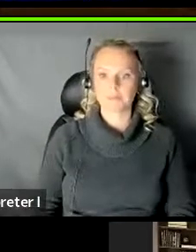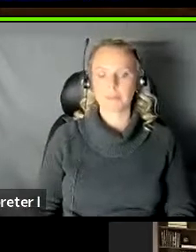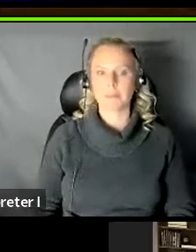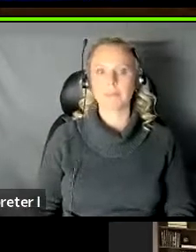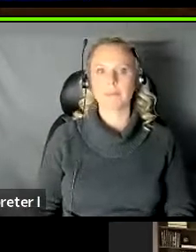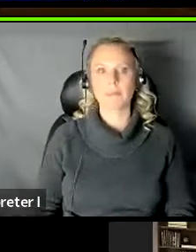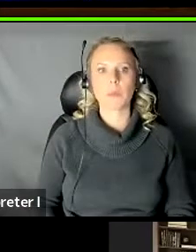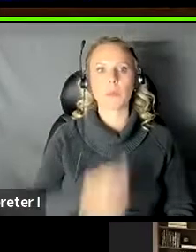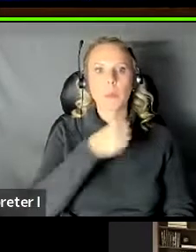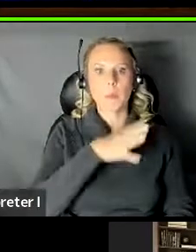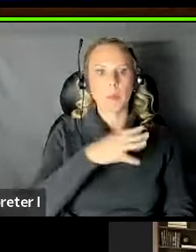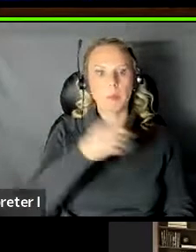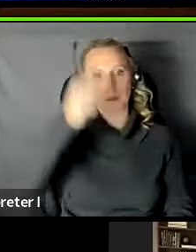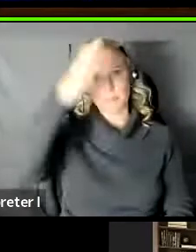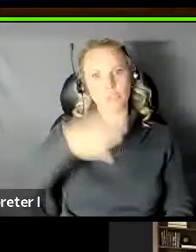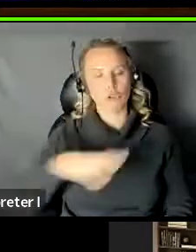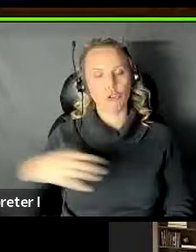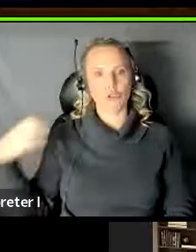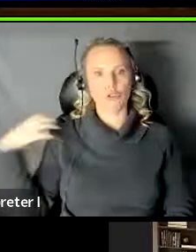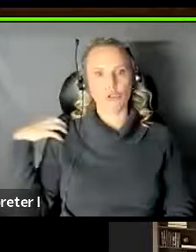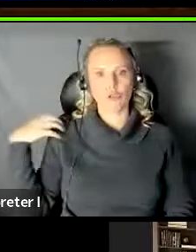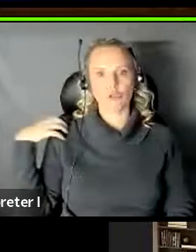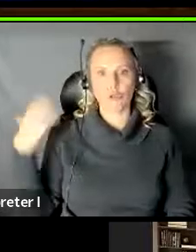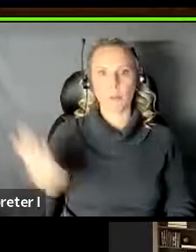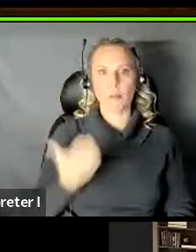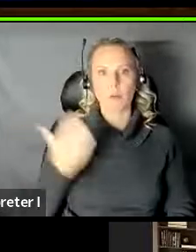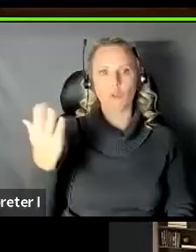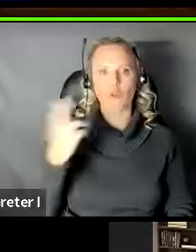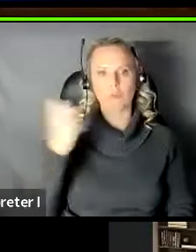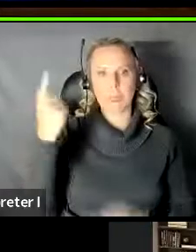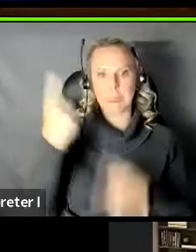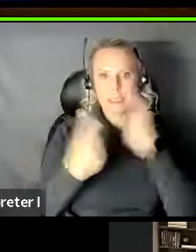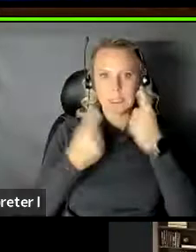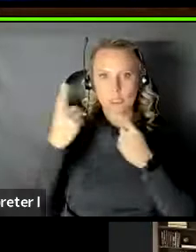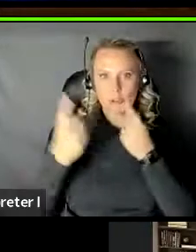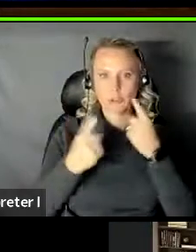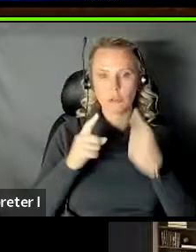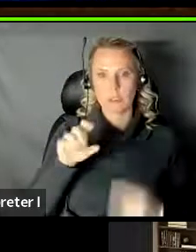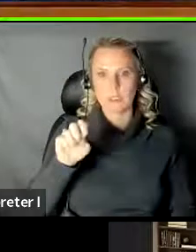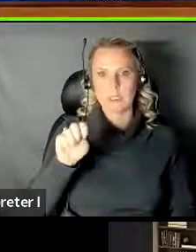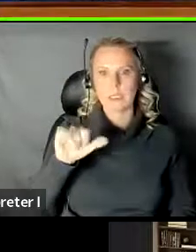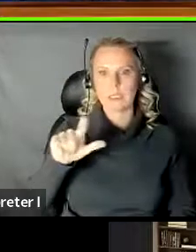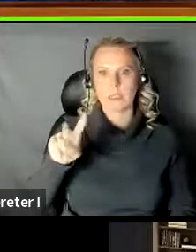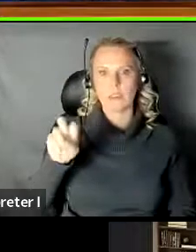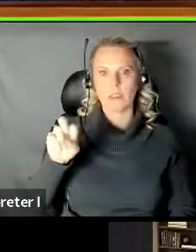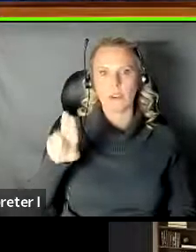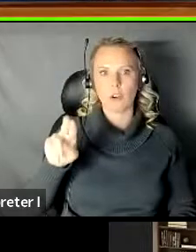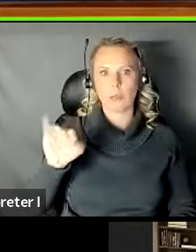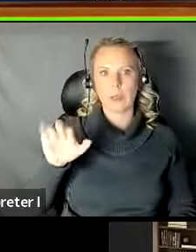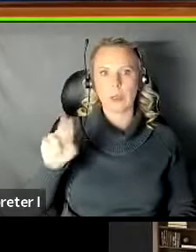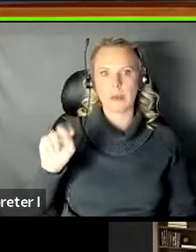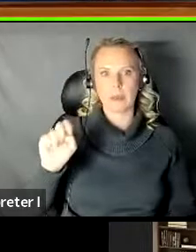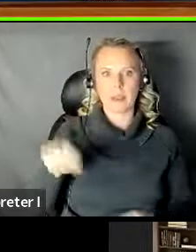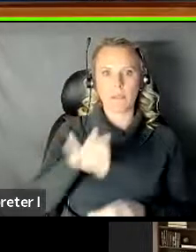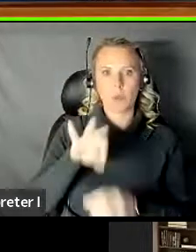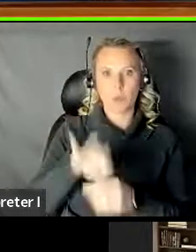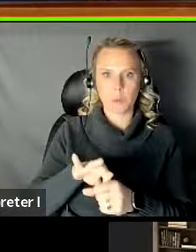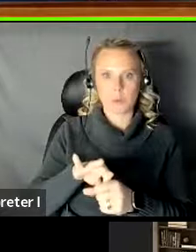Mr. Chairman, motion to reconsider so Councilmember Silverman can vote.